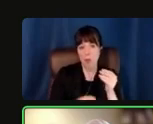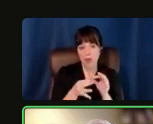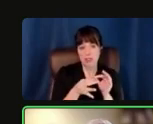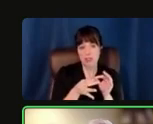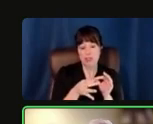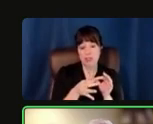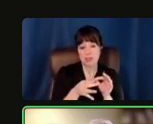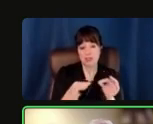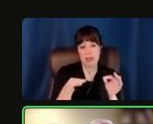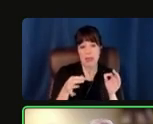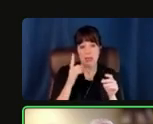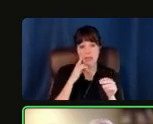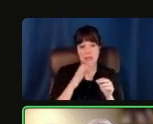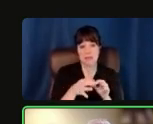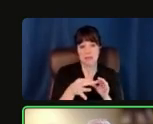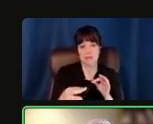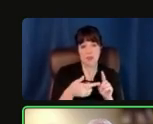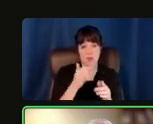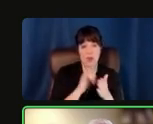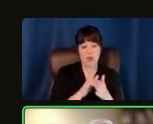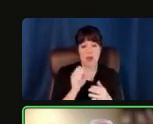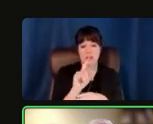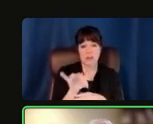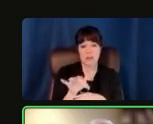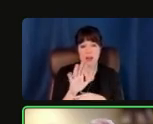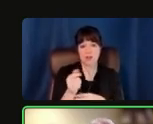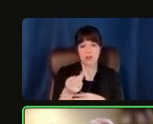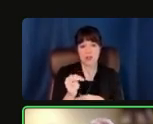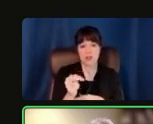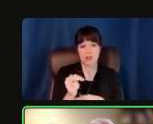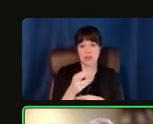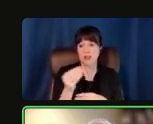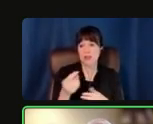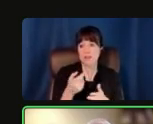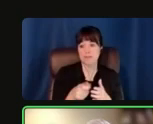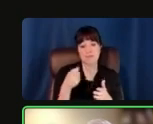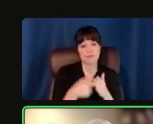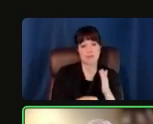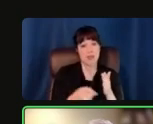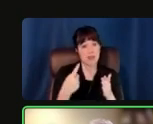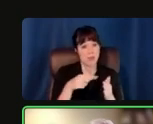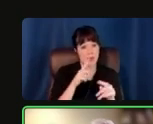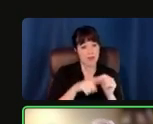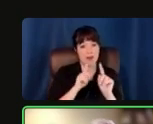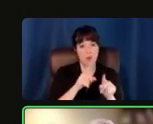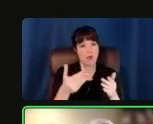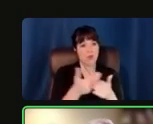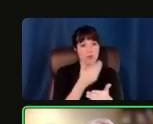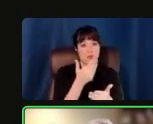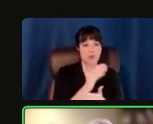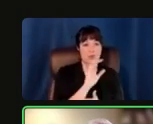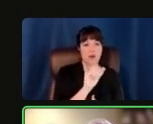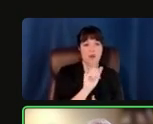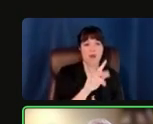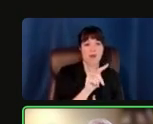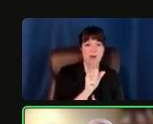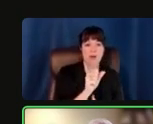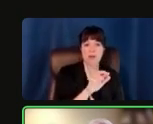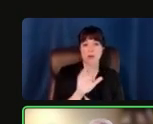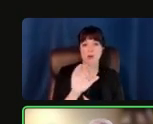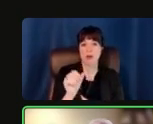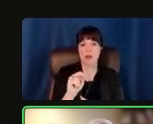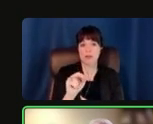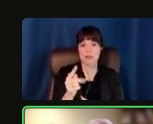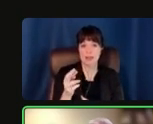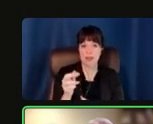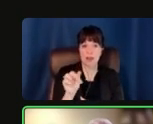and high steel prices continue to impact the ability to order new carts, containers, and vehicles crucial to the hauler's operations.